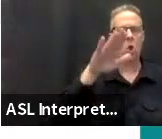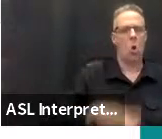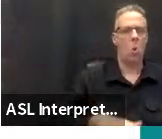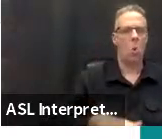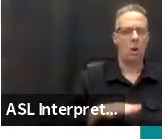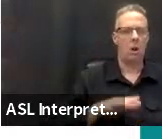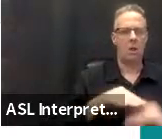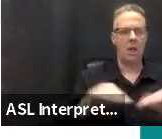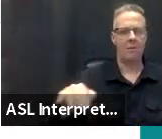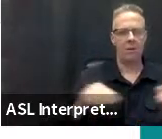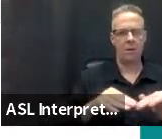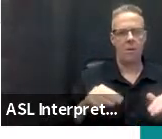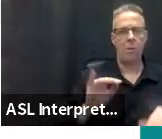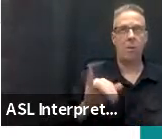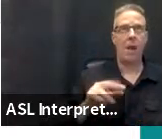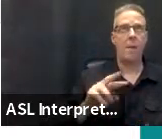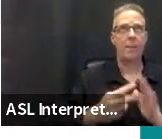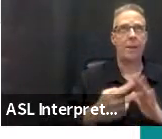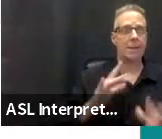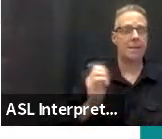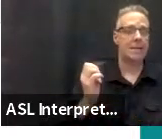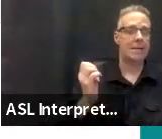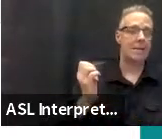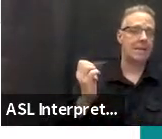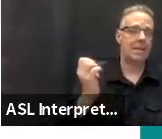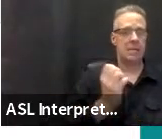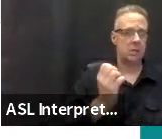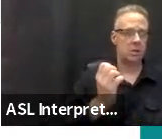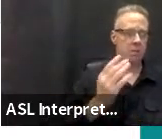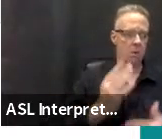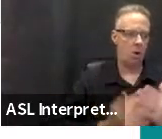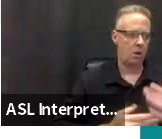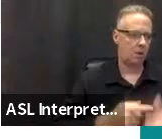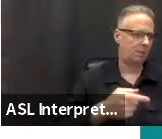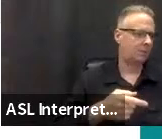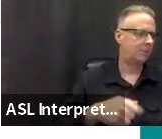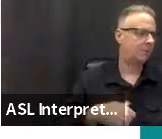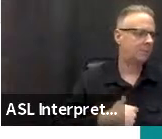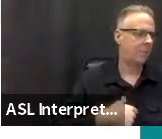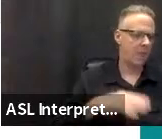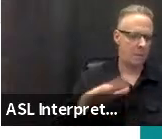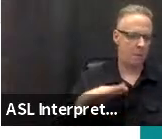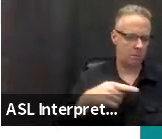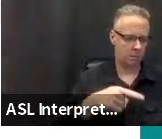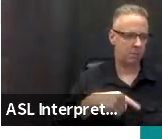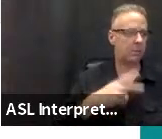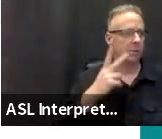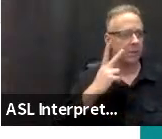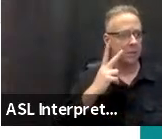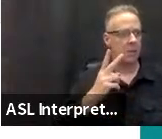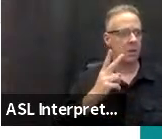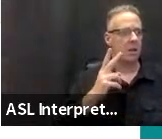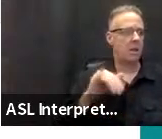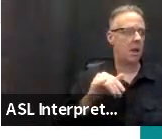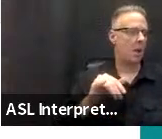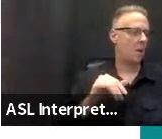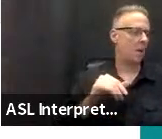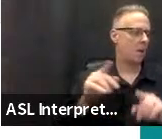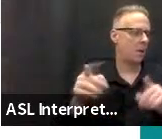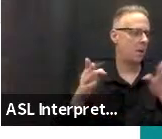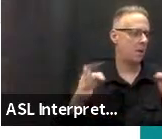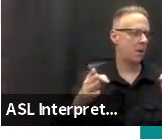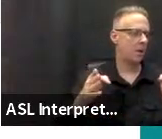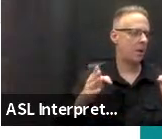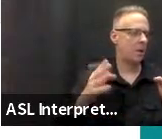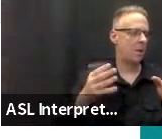the easternmost span, and you can see both in the cross section on the bottom, the colorful